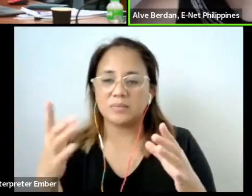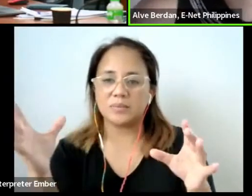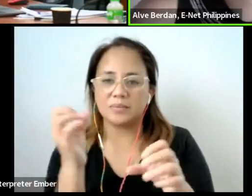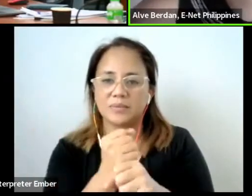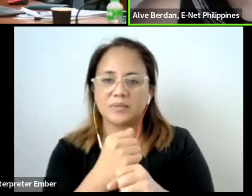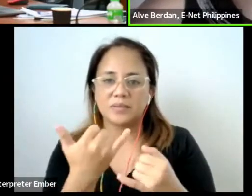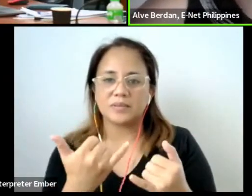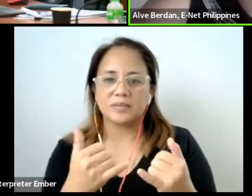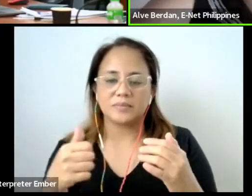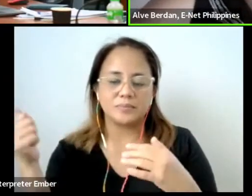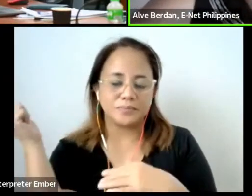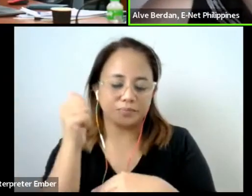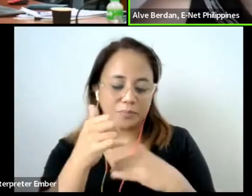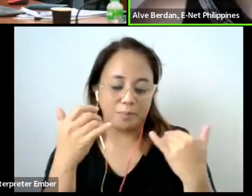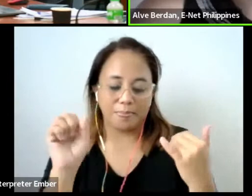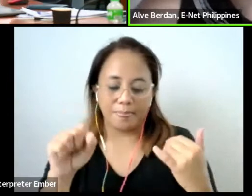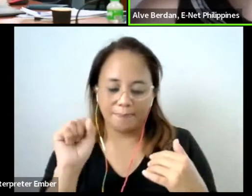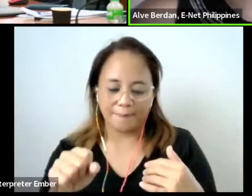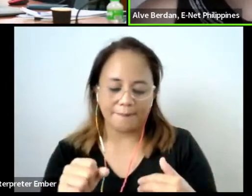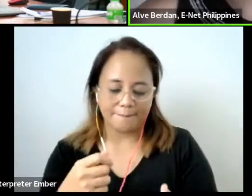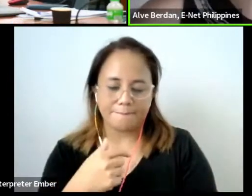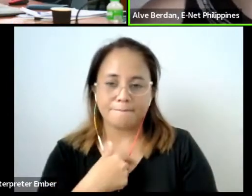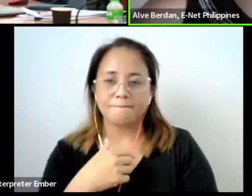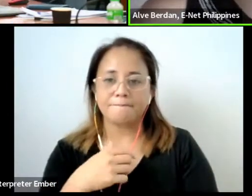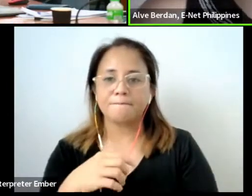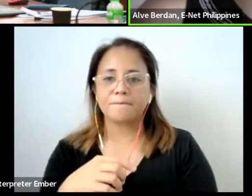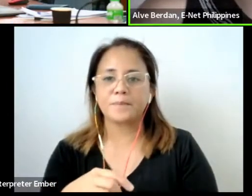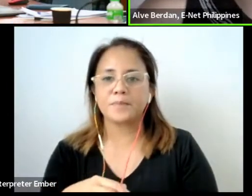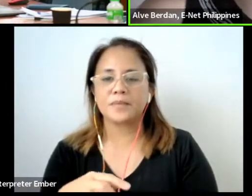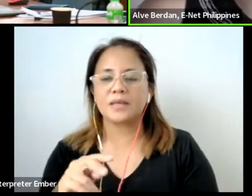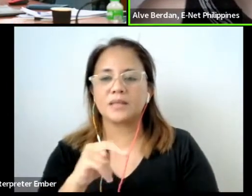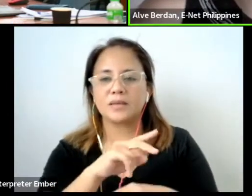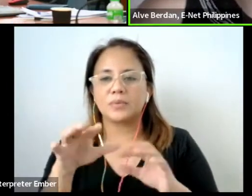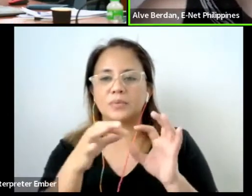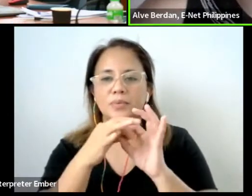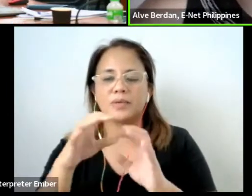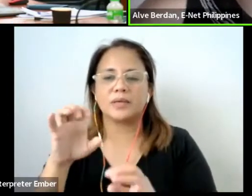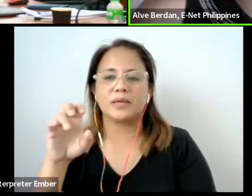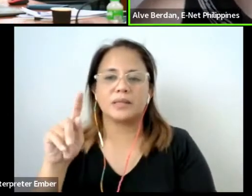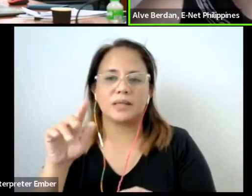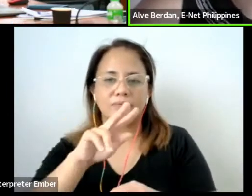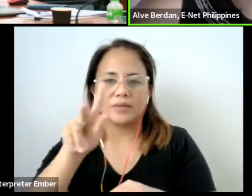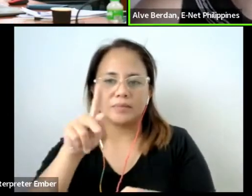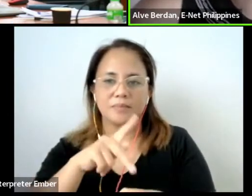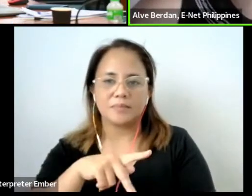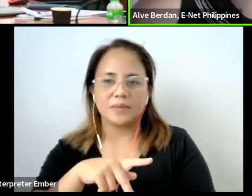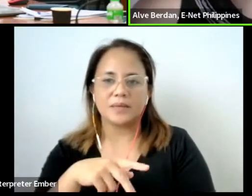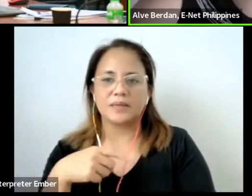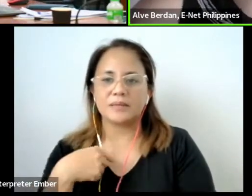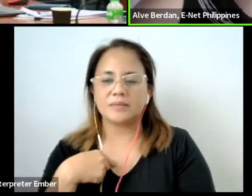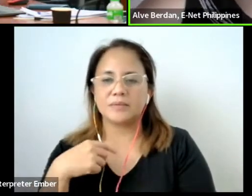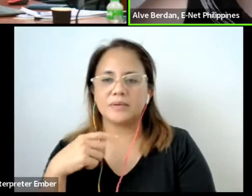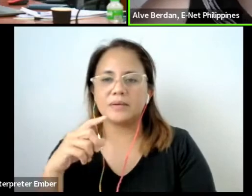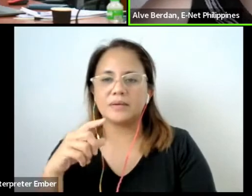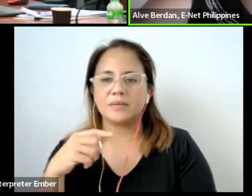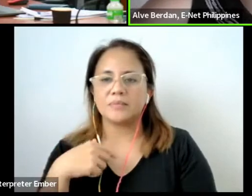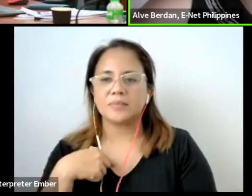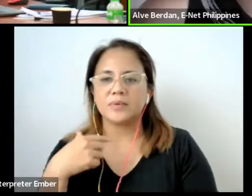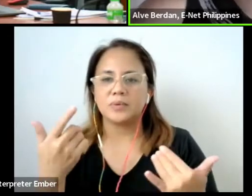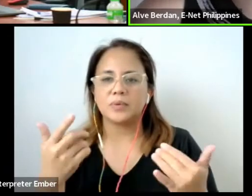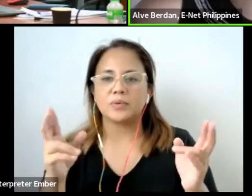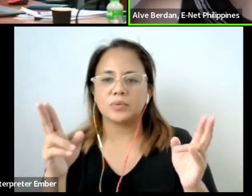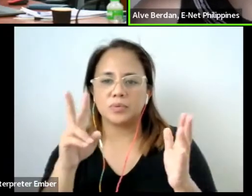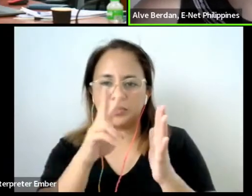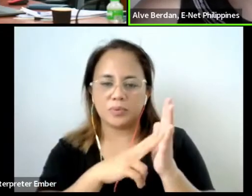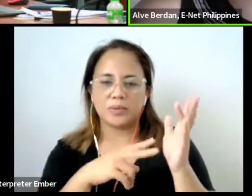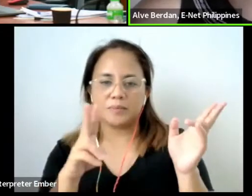Yes, Mr. Chair. I'm Alve Berdan, the National Coordinator of INET Philippines, and I'll be glad to read a brief of